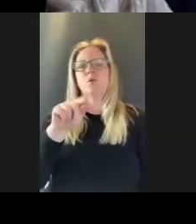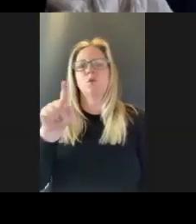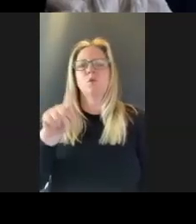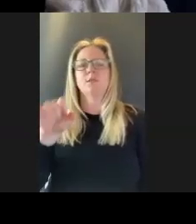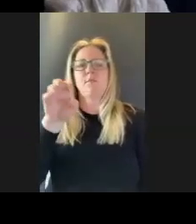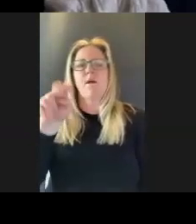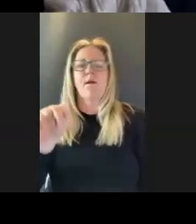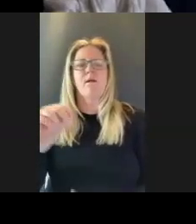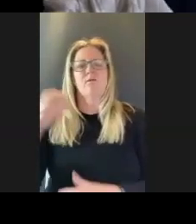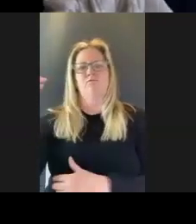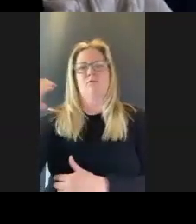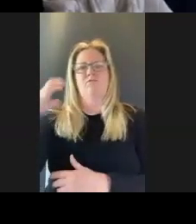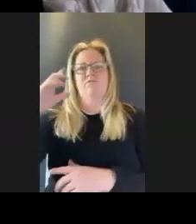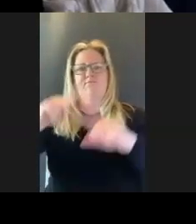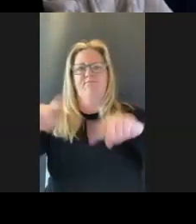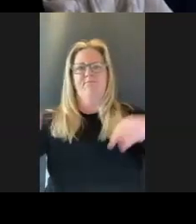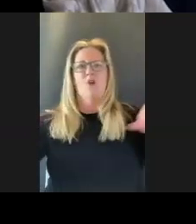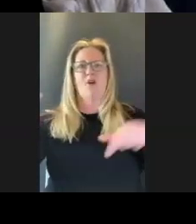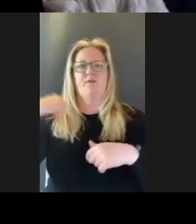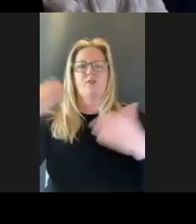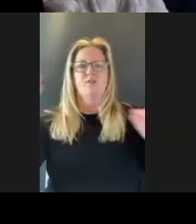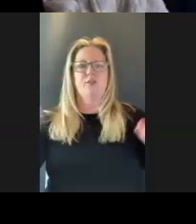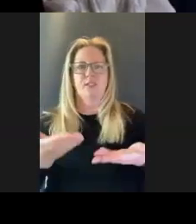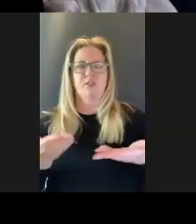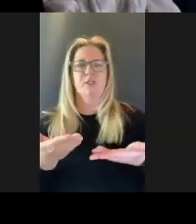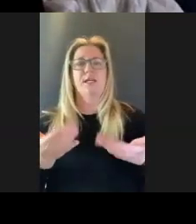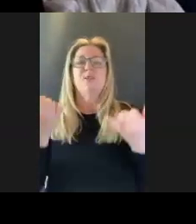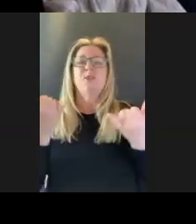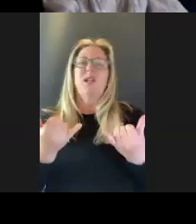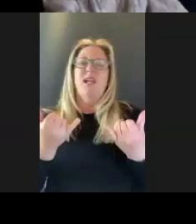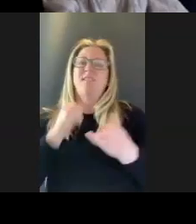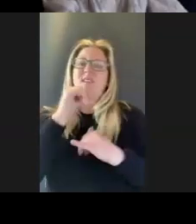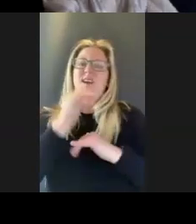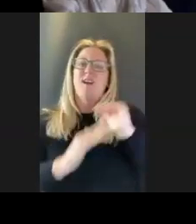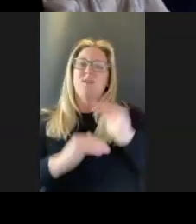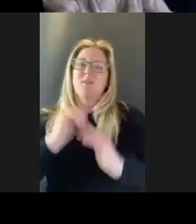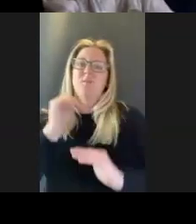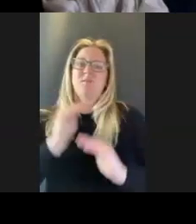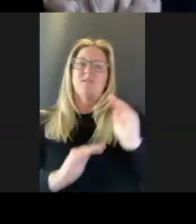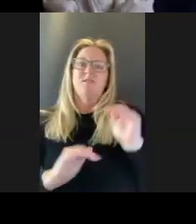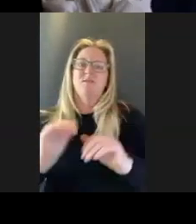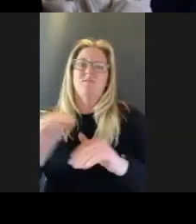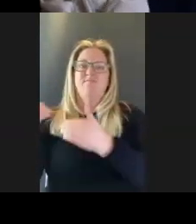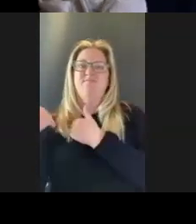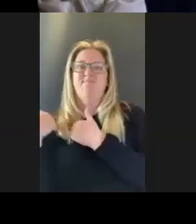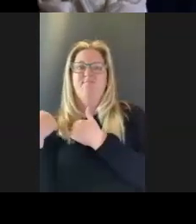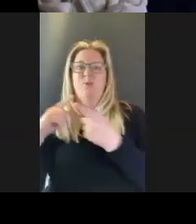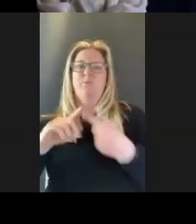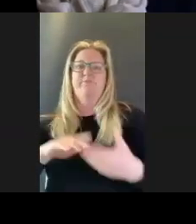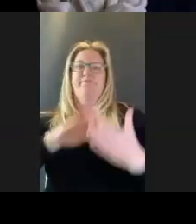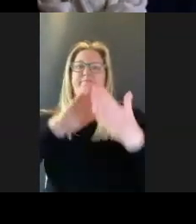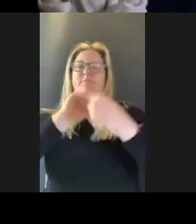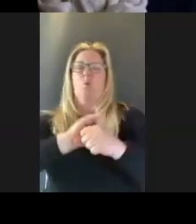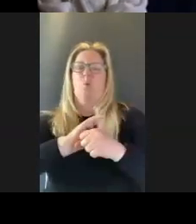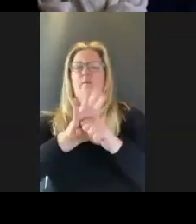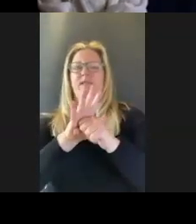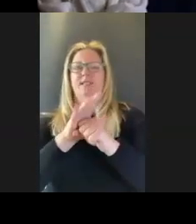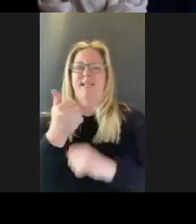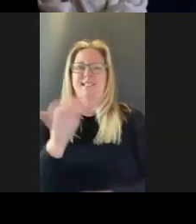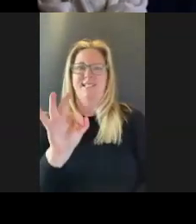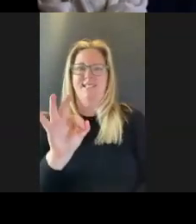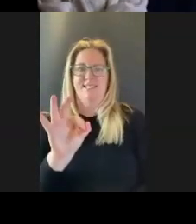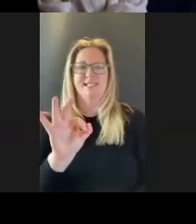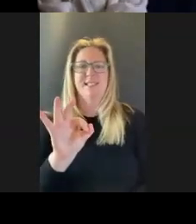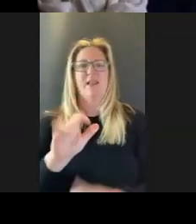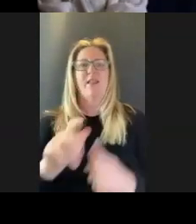UNC. Tonight, we have the uncomfortable task of confronting COVID-19, the threat to communities